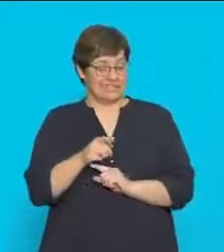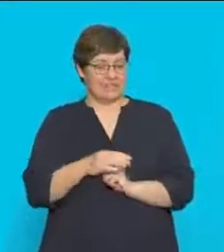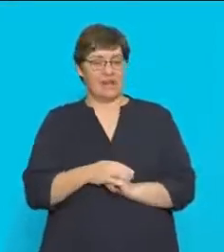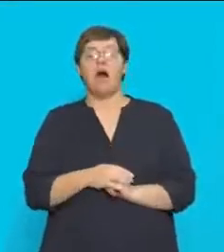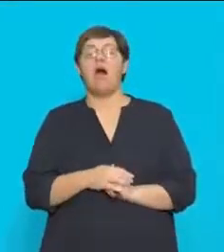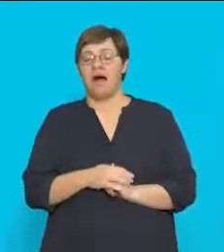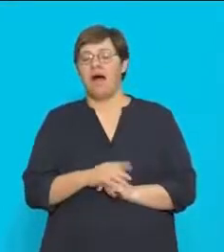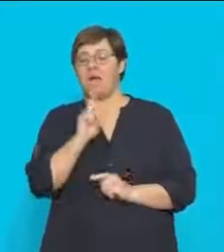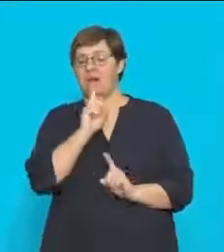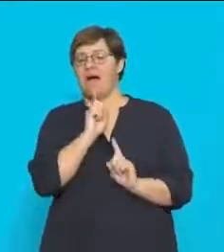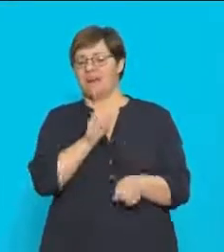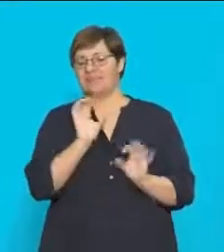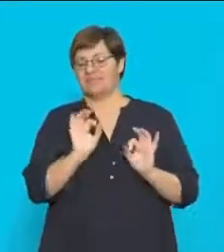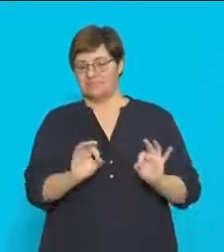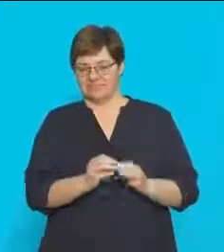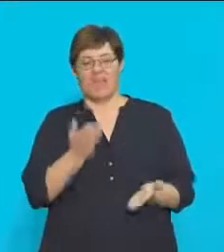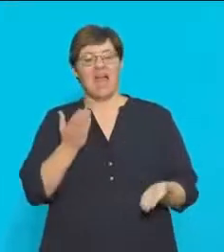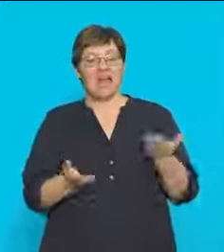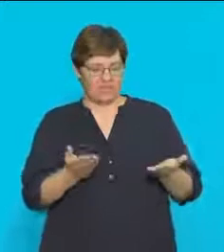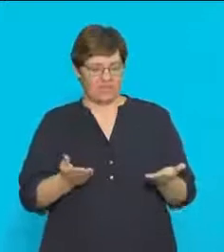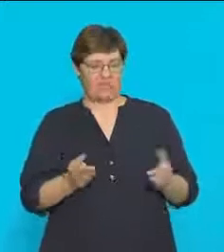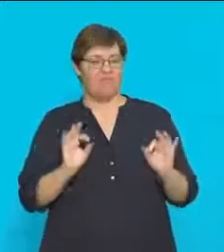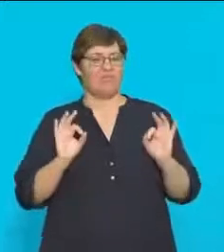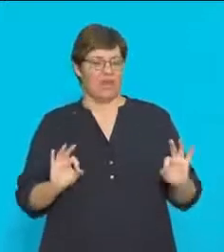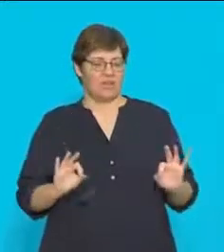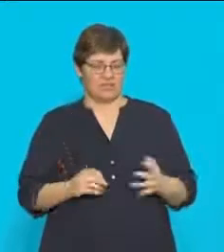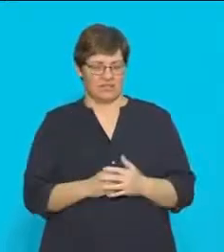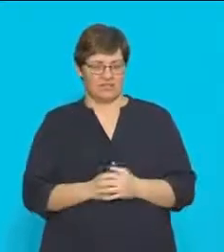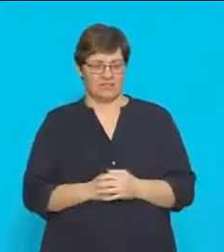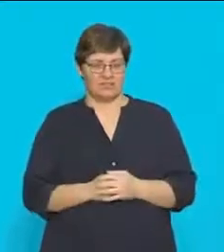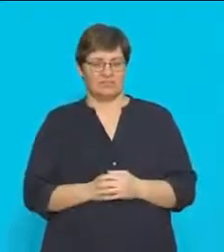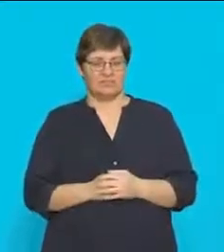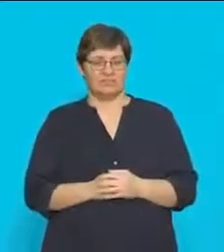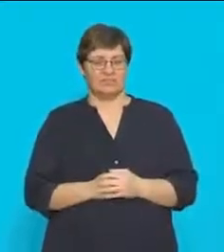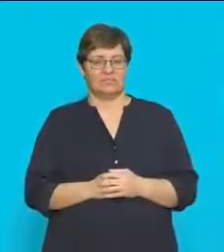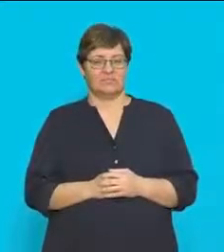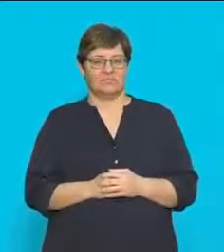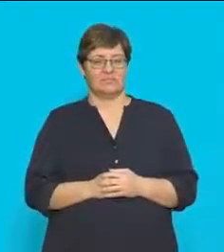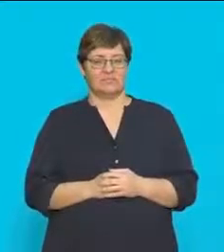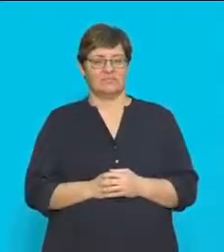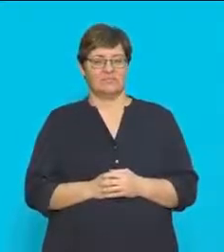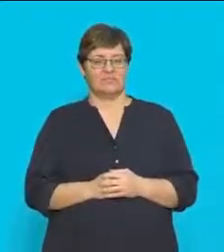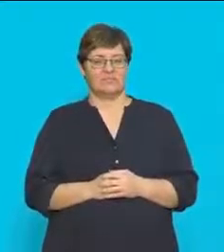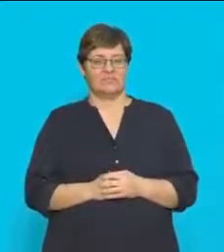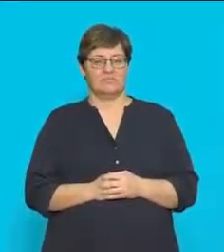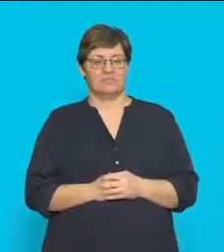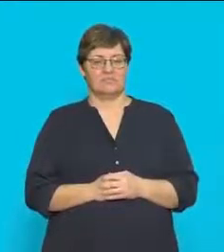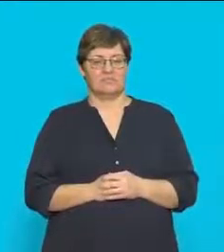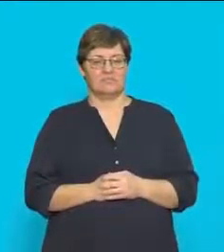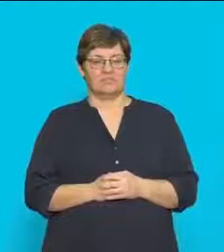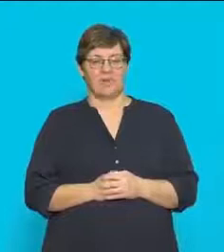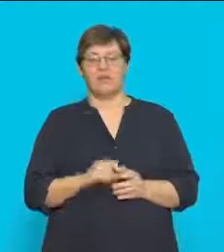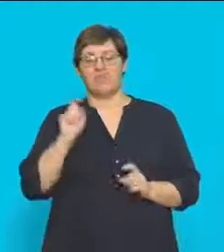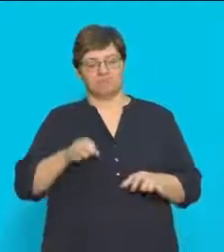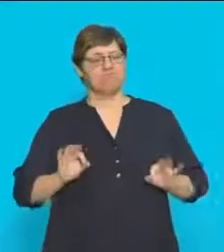that our equation does look correct. Our answers do look like they make sense. And we should be on the right